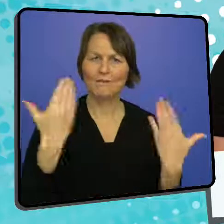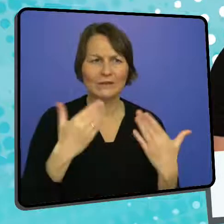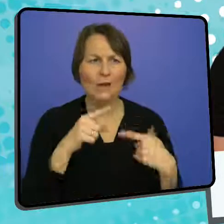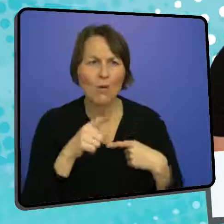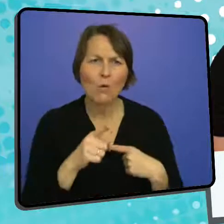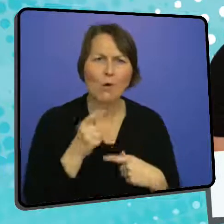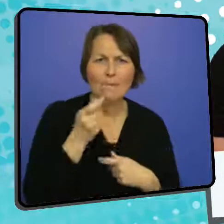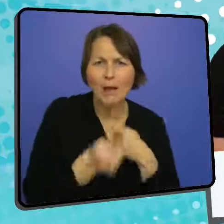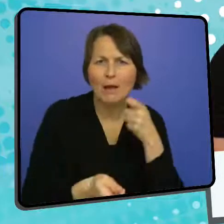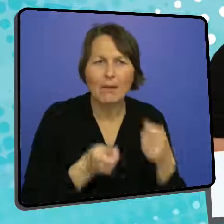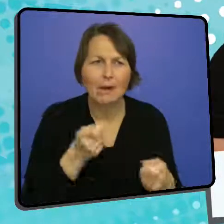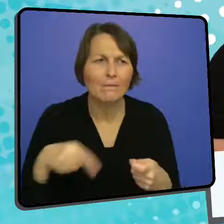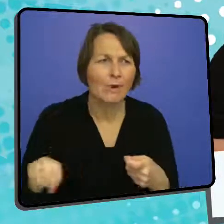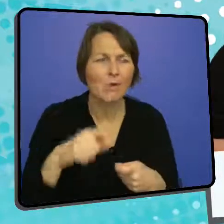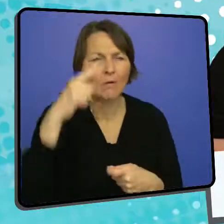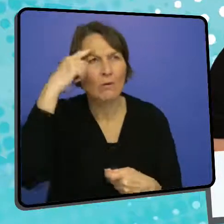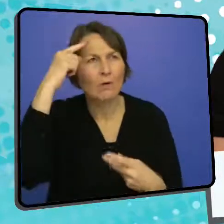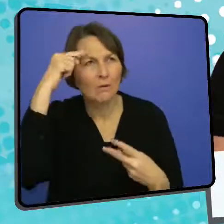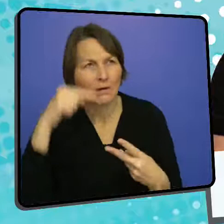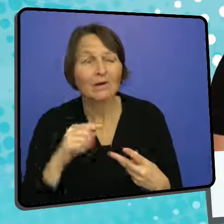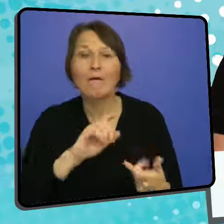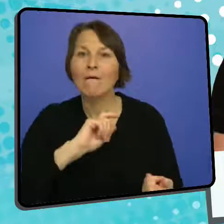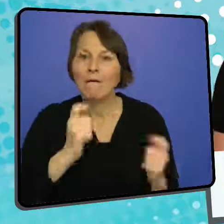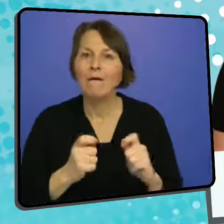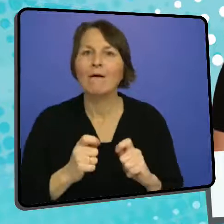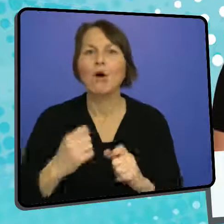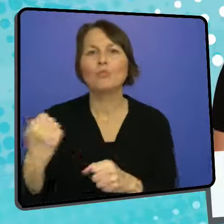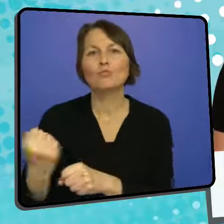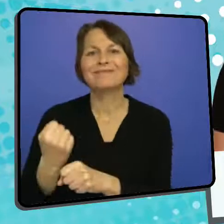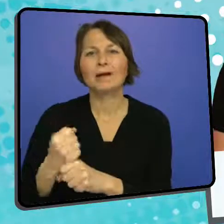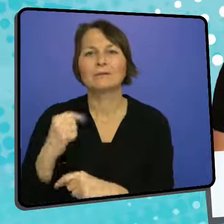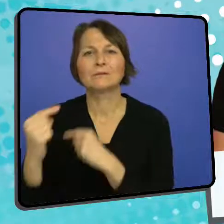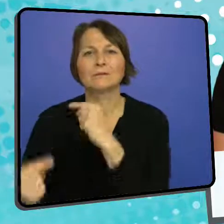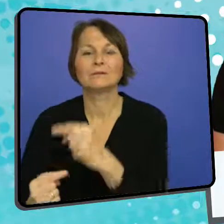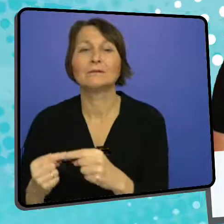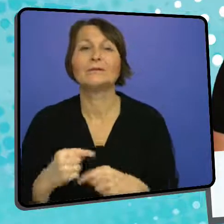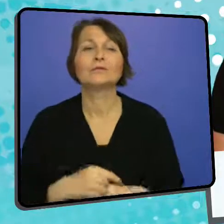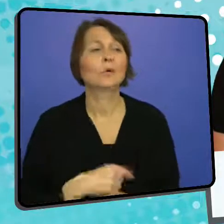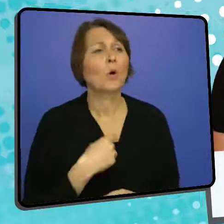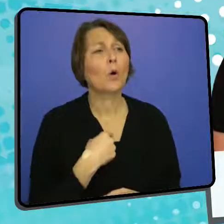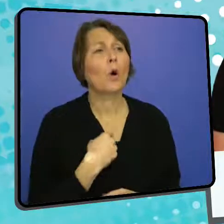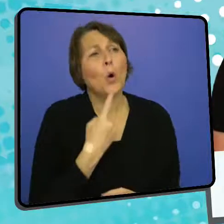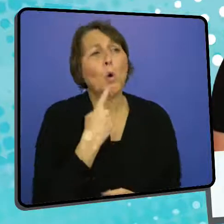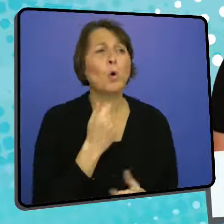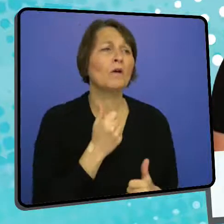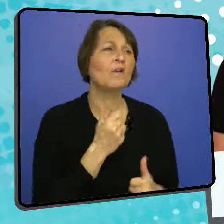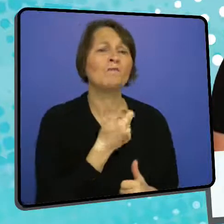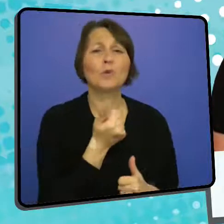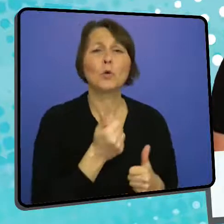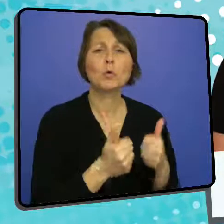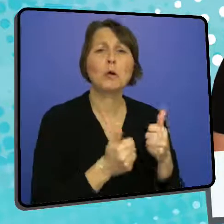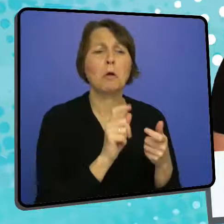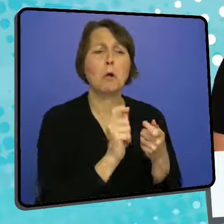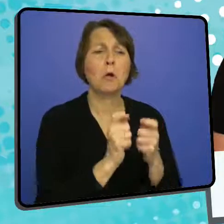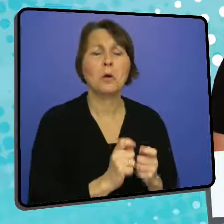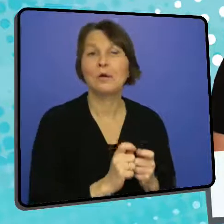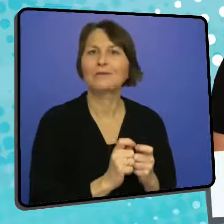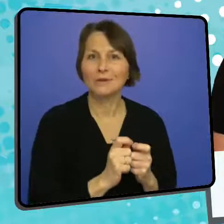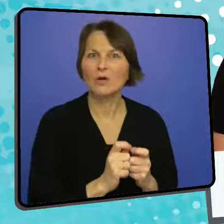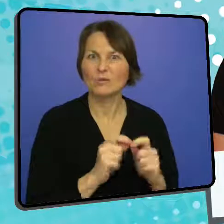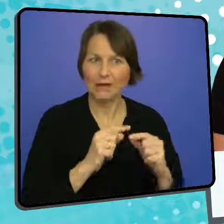a model into production, which is very different to just doing a couple of Kaggle competitions, and it's a different